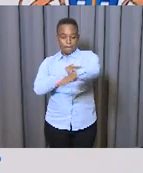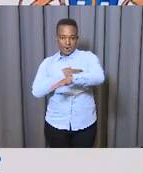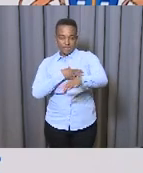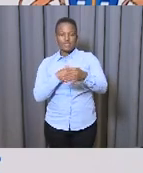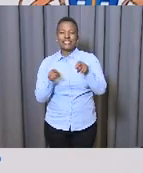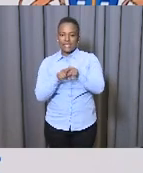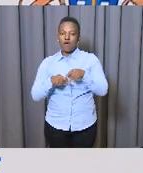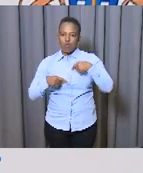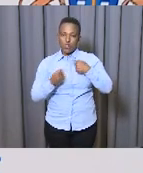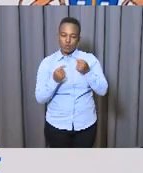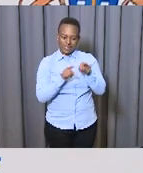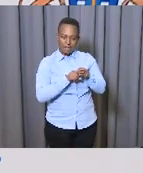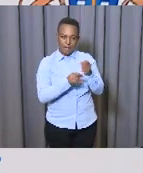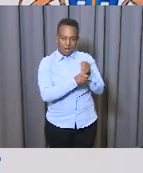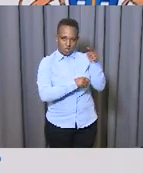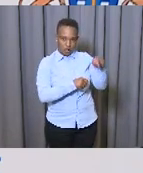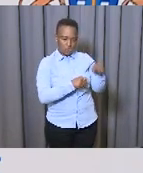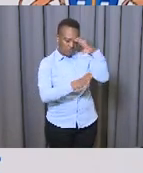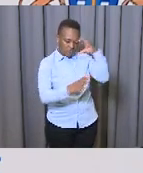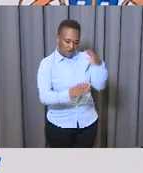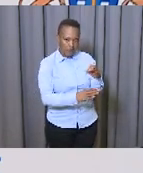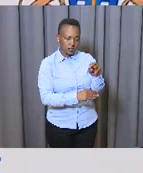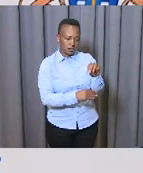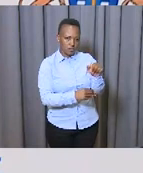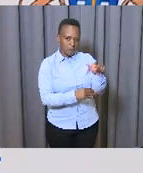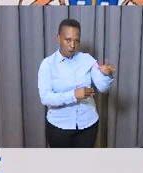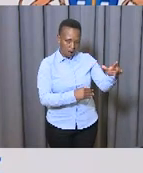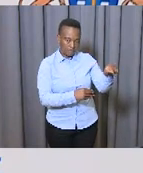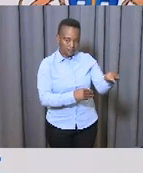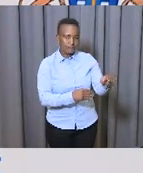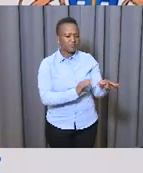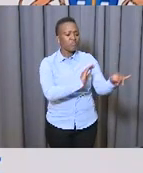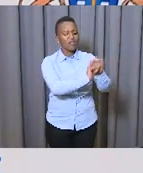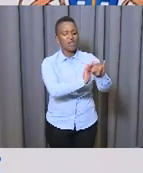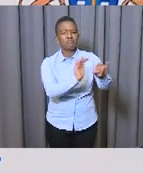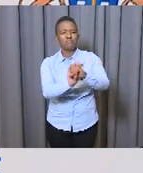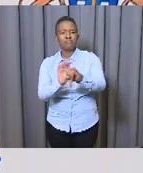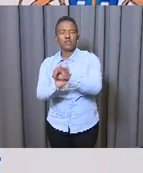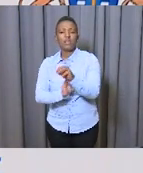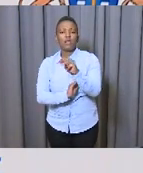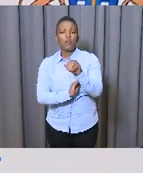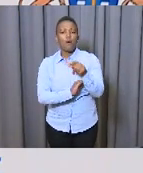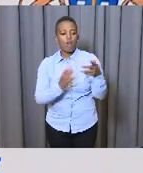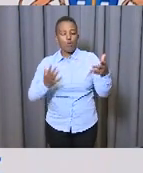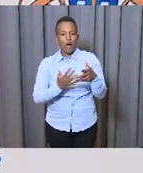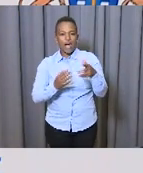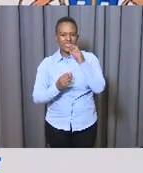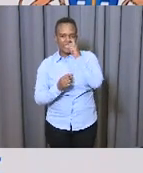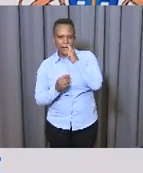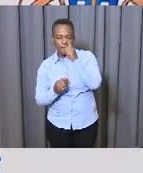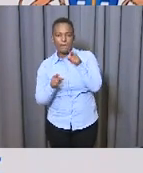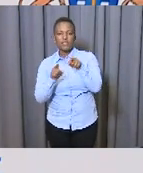focusing on the malls in Gauteng. So we have identified all the malls in the suburbs, the malls in